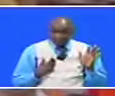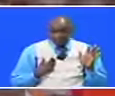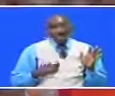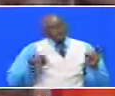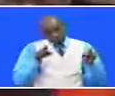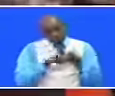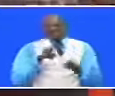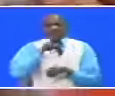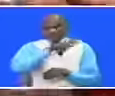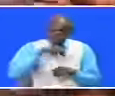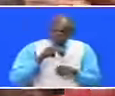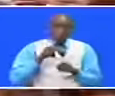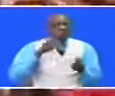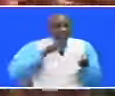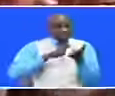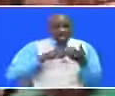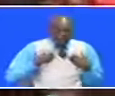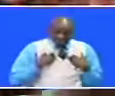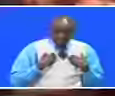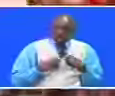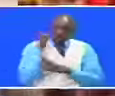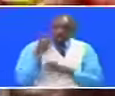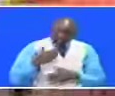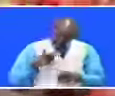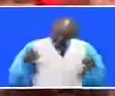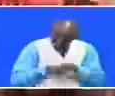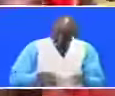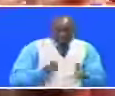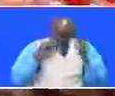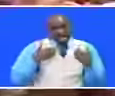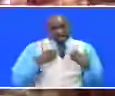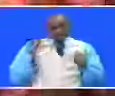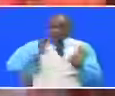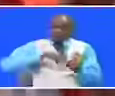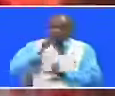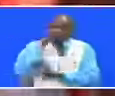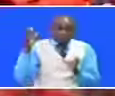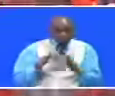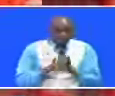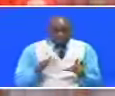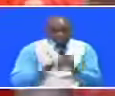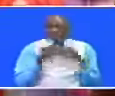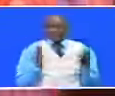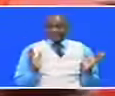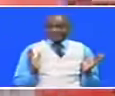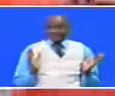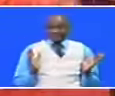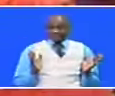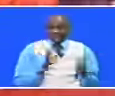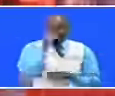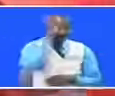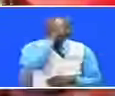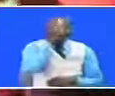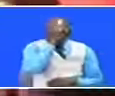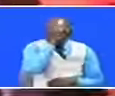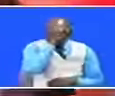relevant national legislation, and having gone through the set procedures, joined the ODM party as a member. Akisa